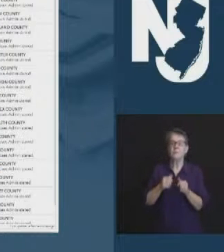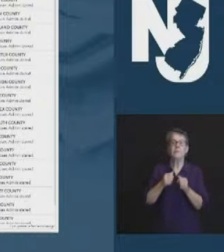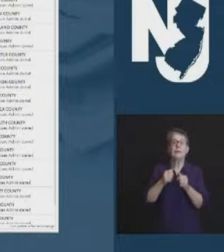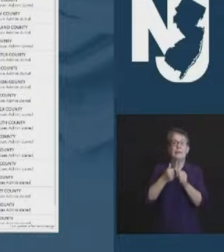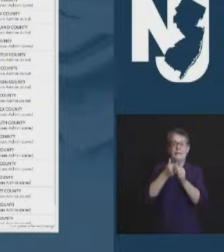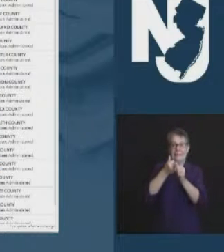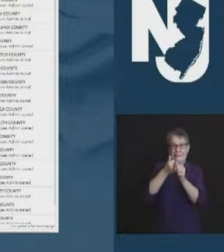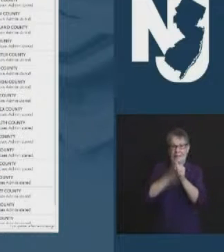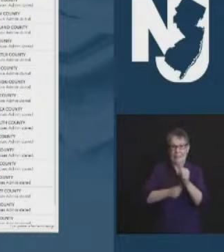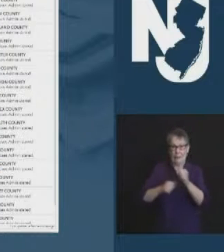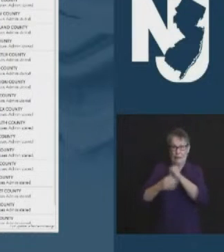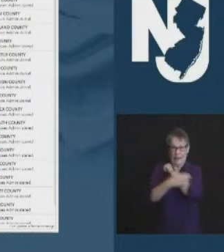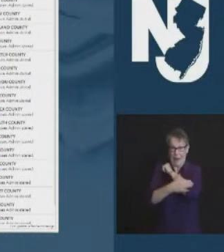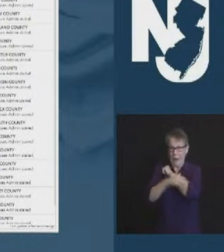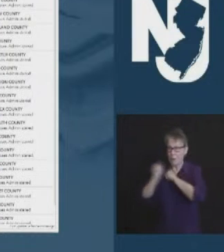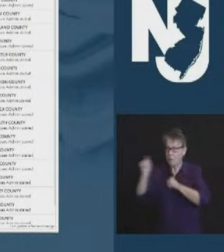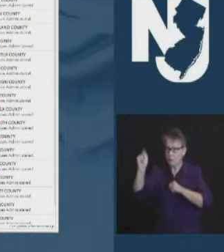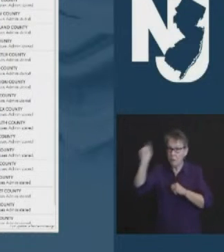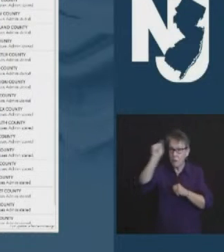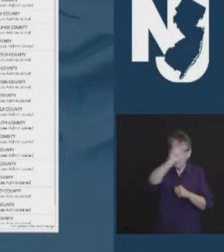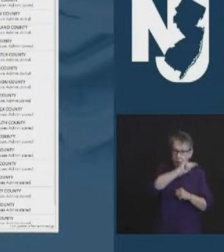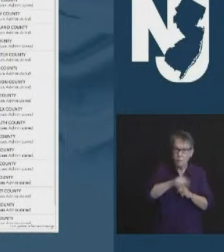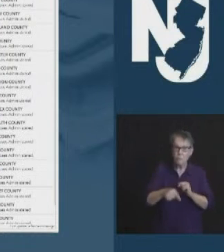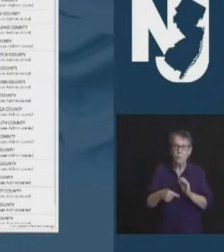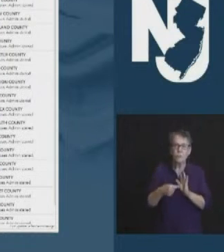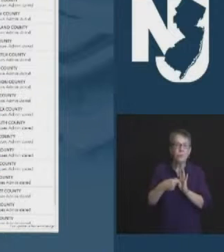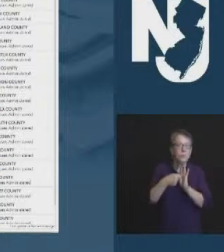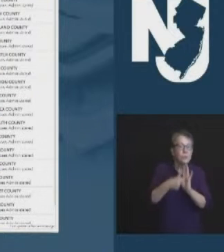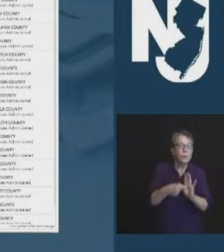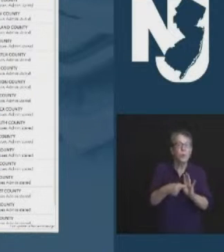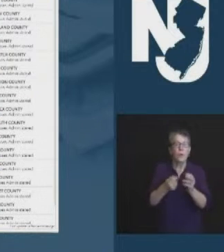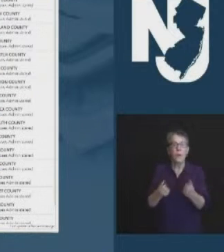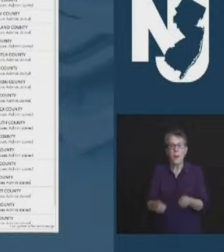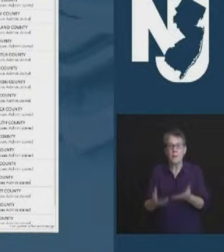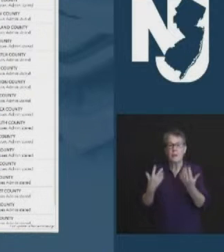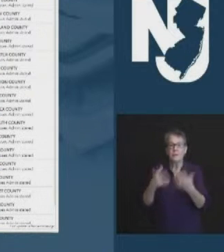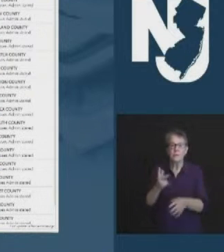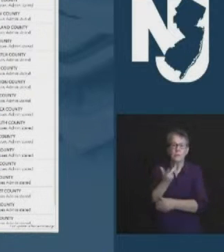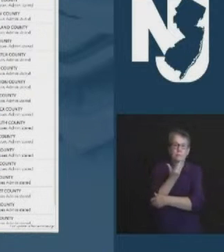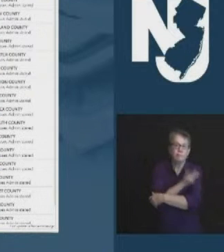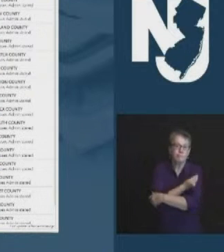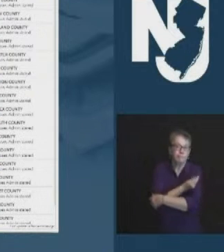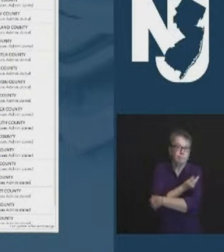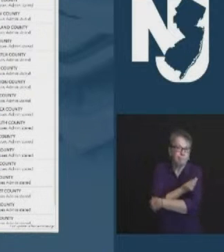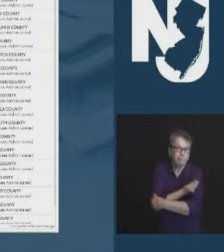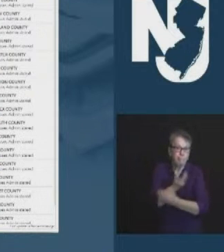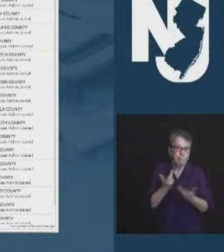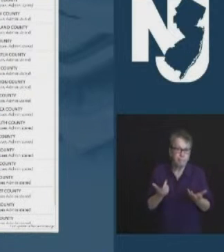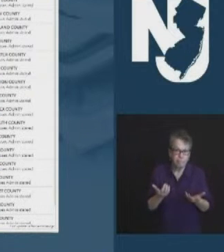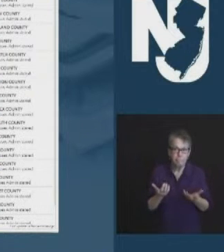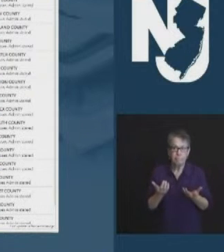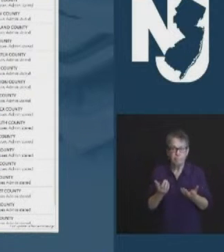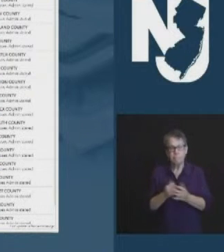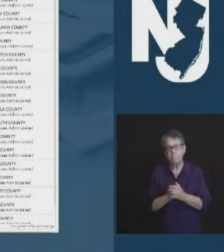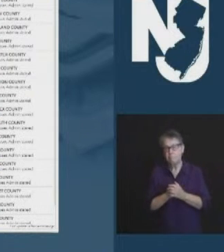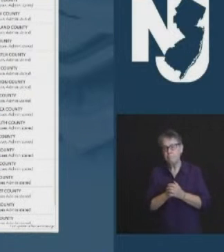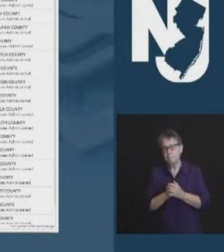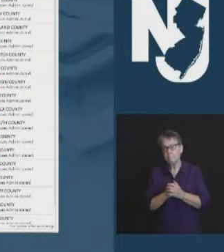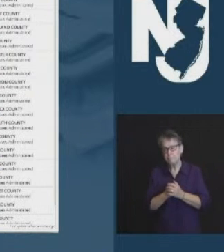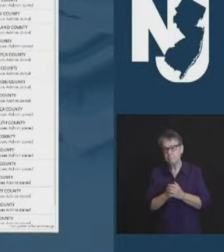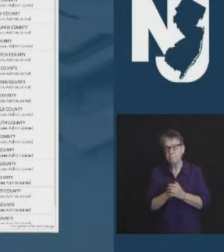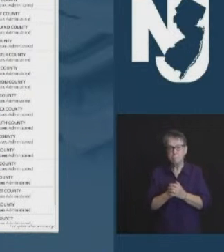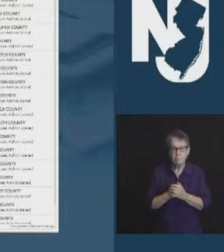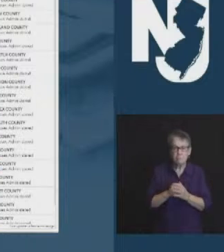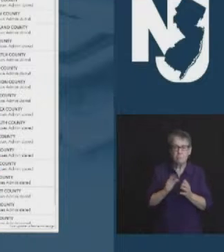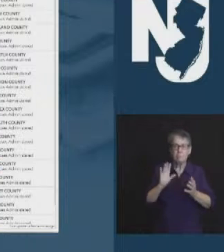we have more information we can break out, we'll add it to the dashboard. I thank Judy and the Department of Health, Healthcare